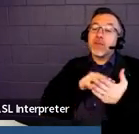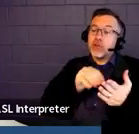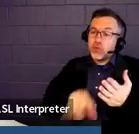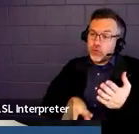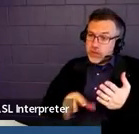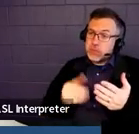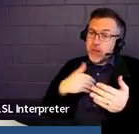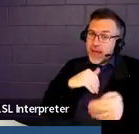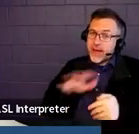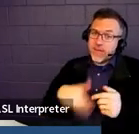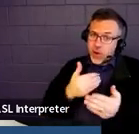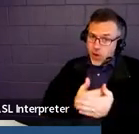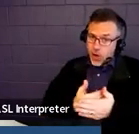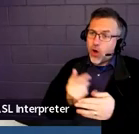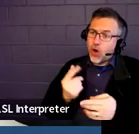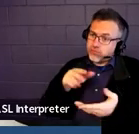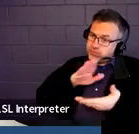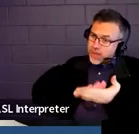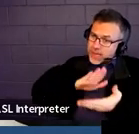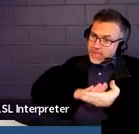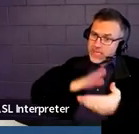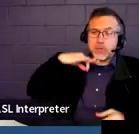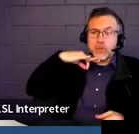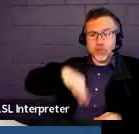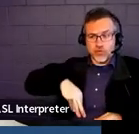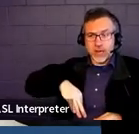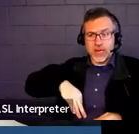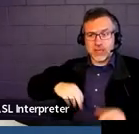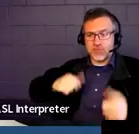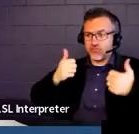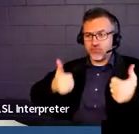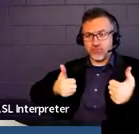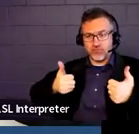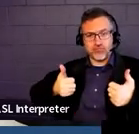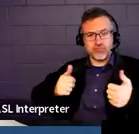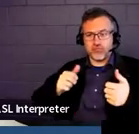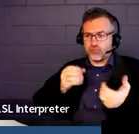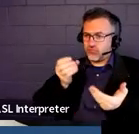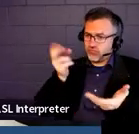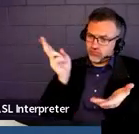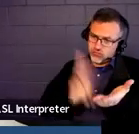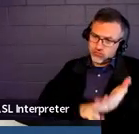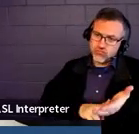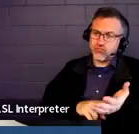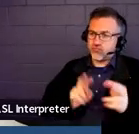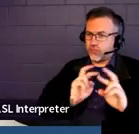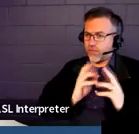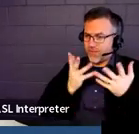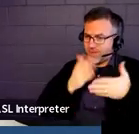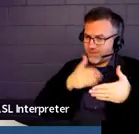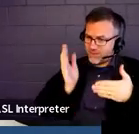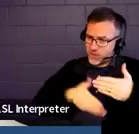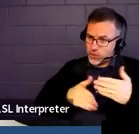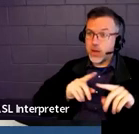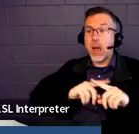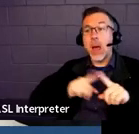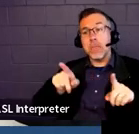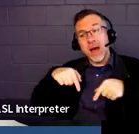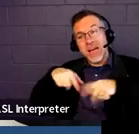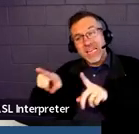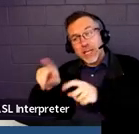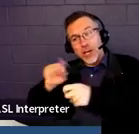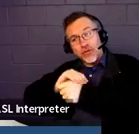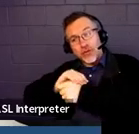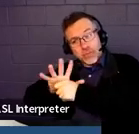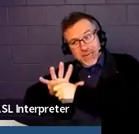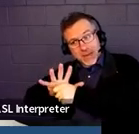all their academic credits. But during the pandemic, they were sitting